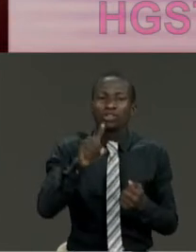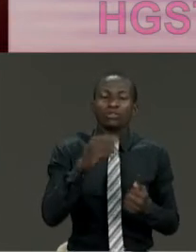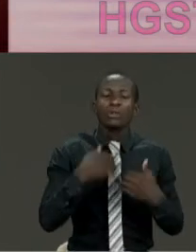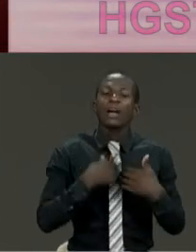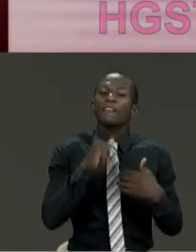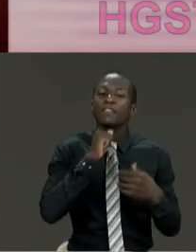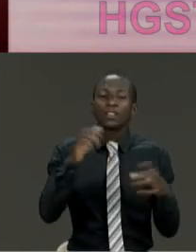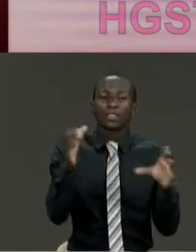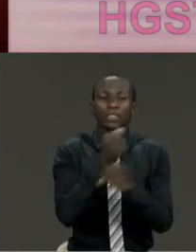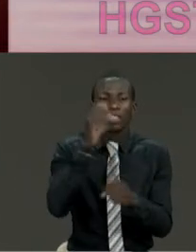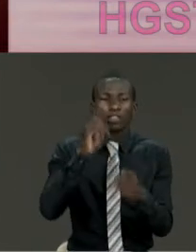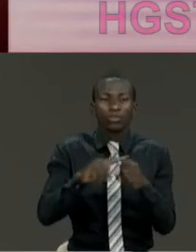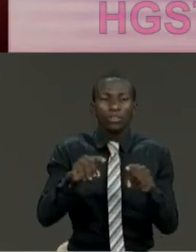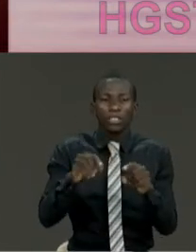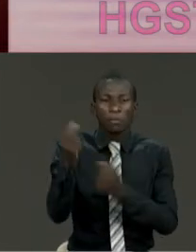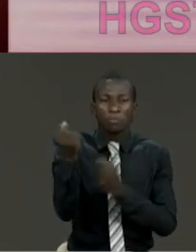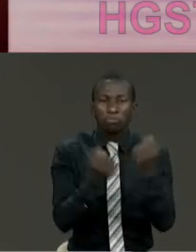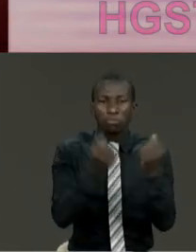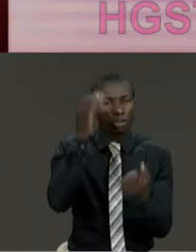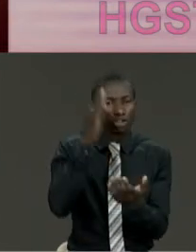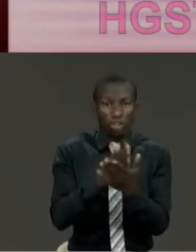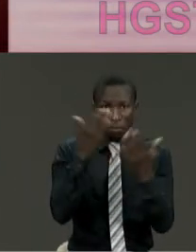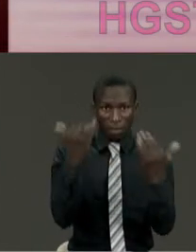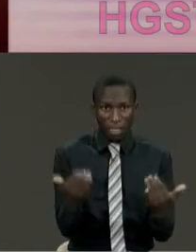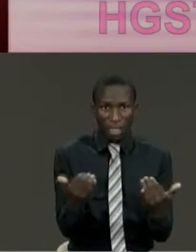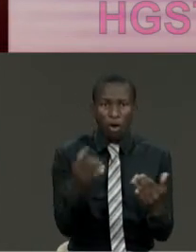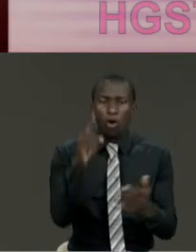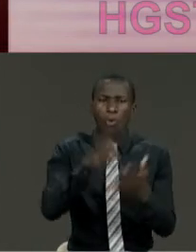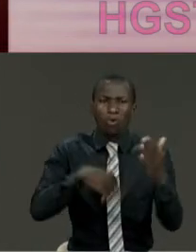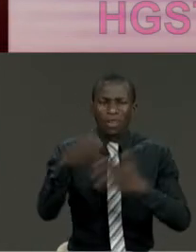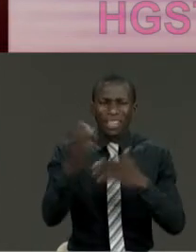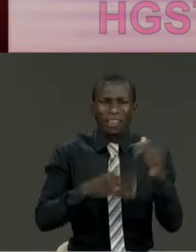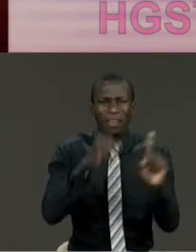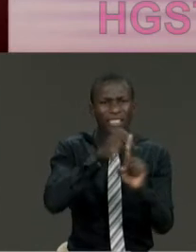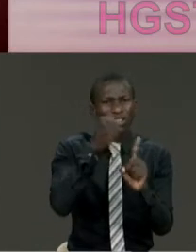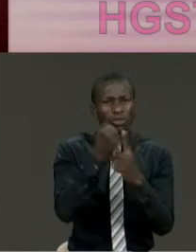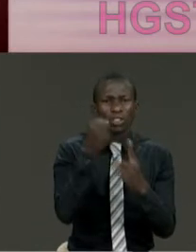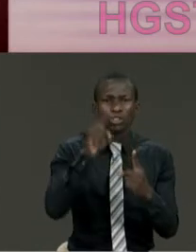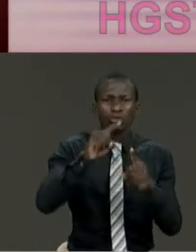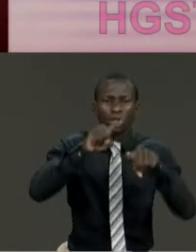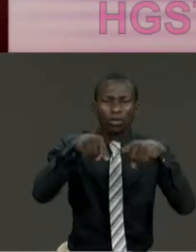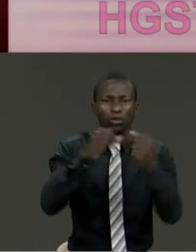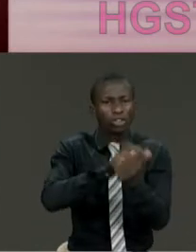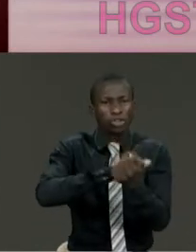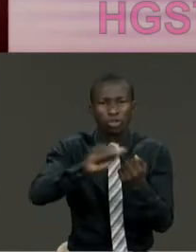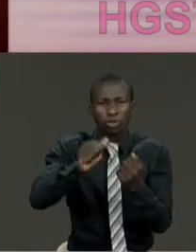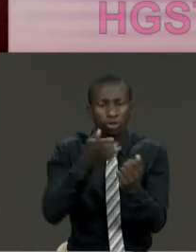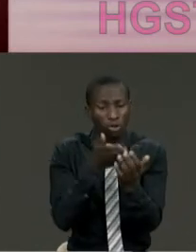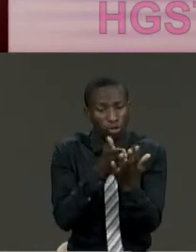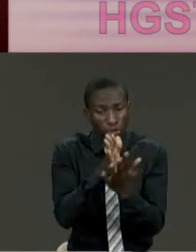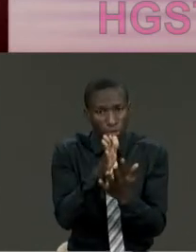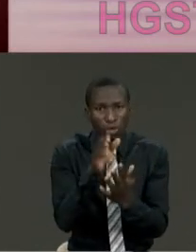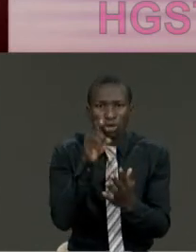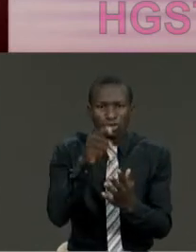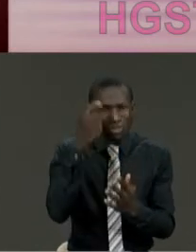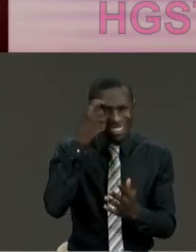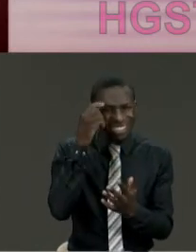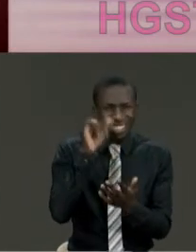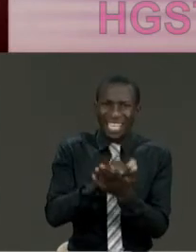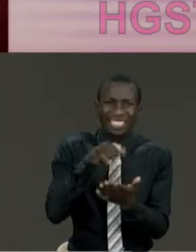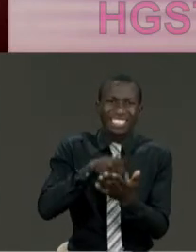yet. Whatever situation you are passing through, you think is your end, God is going to solve